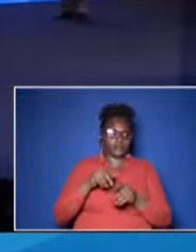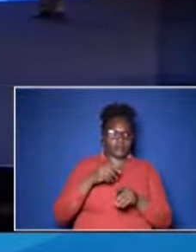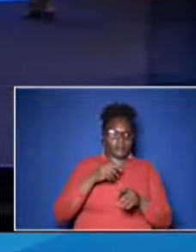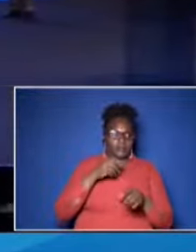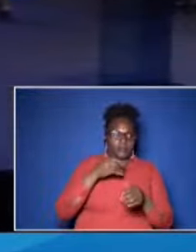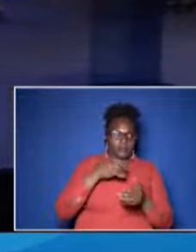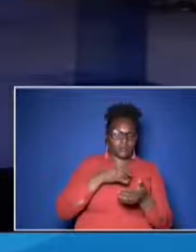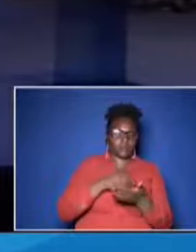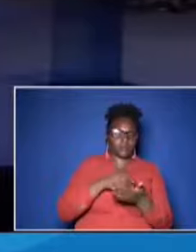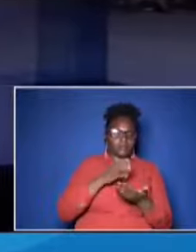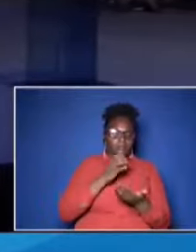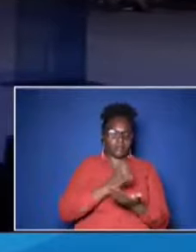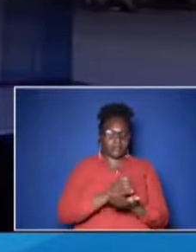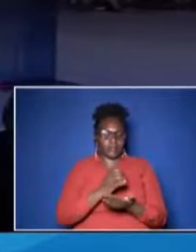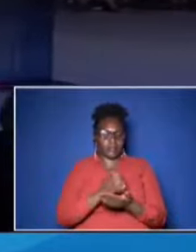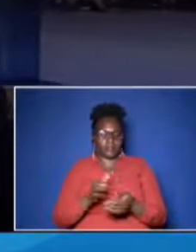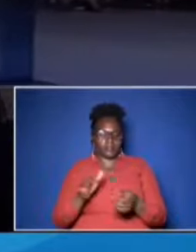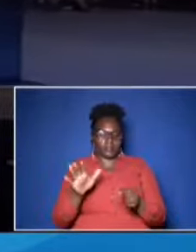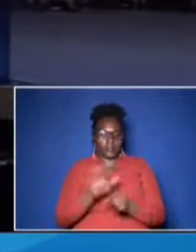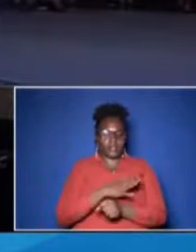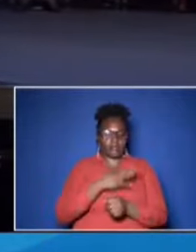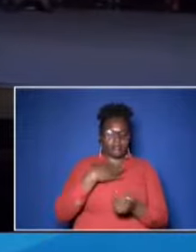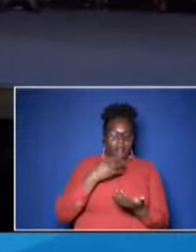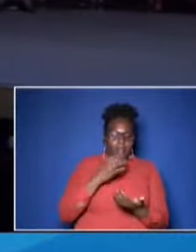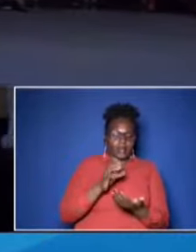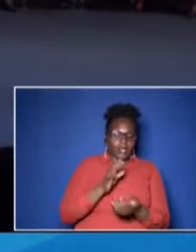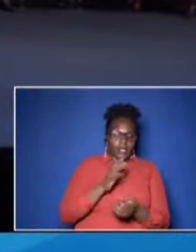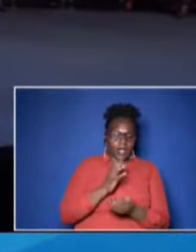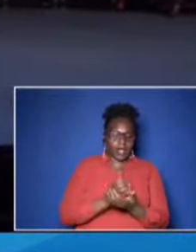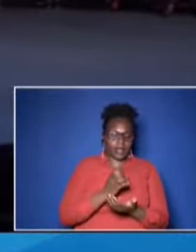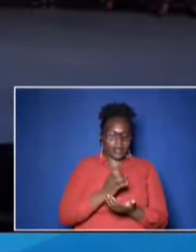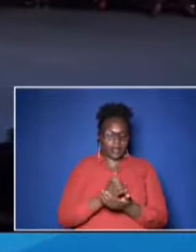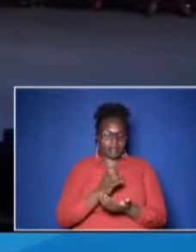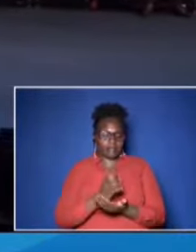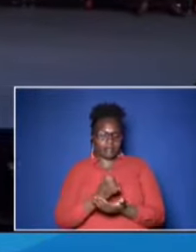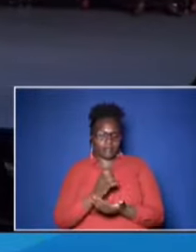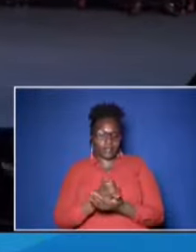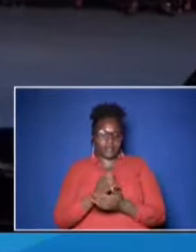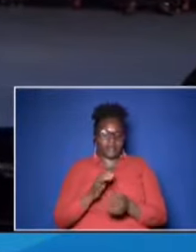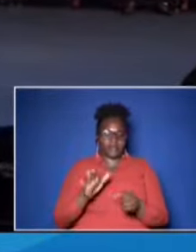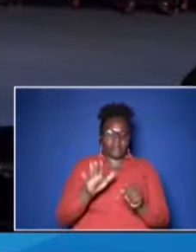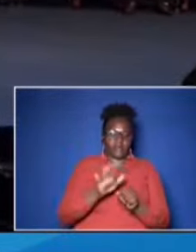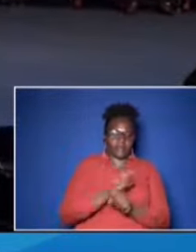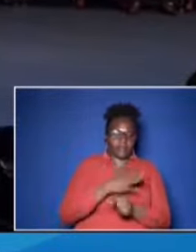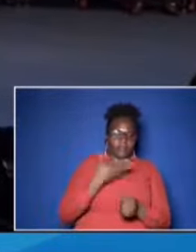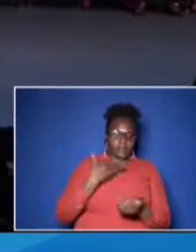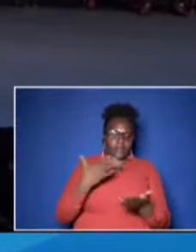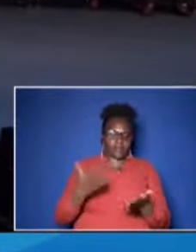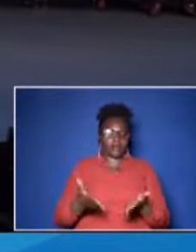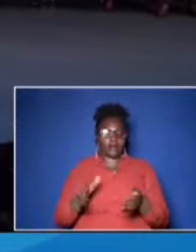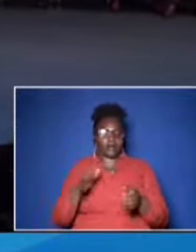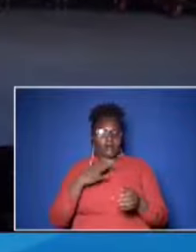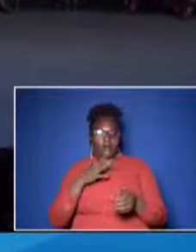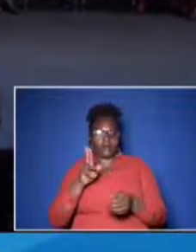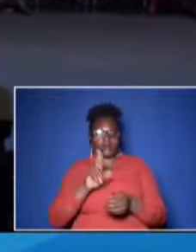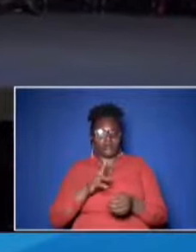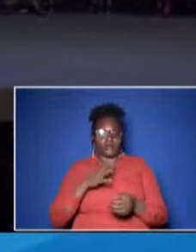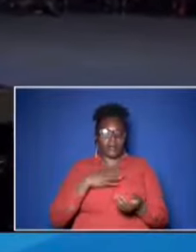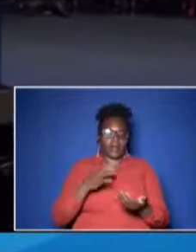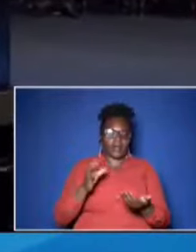he my it up he's my and